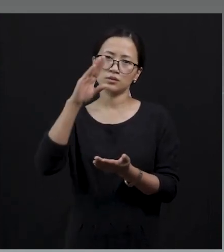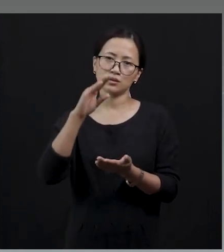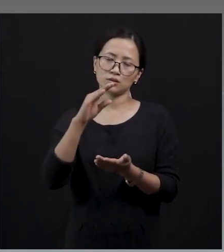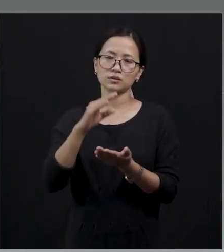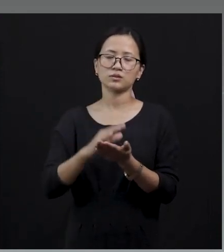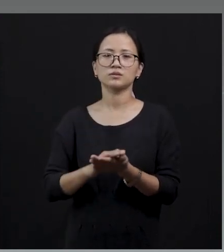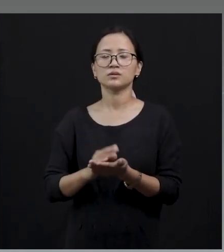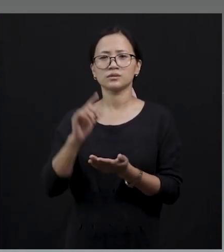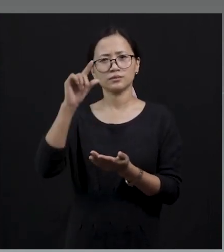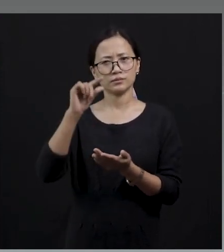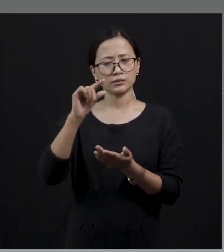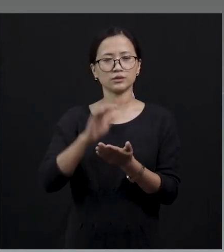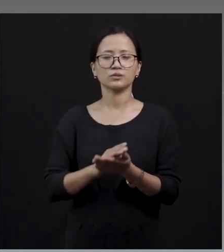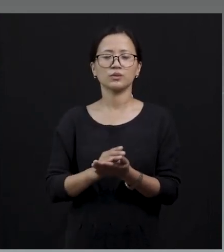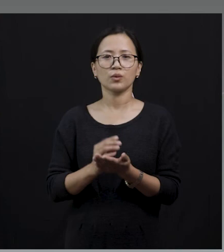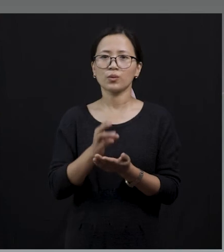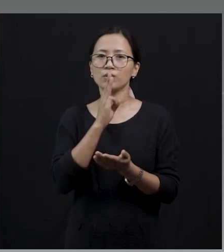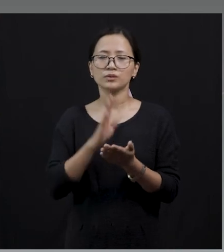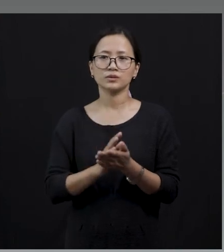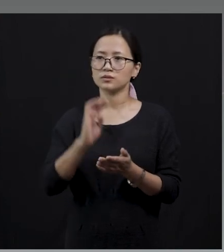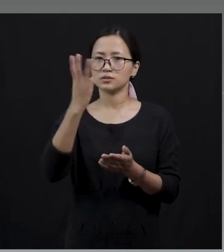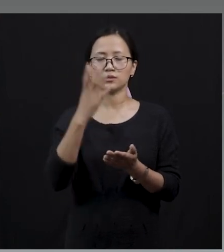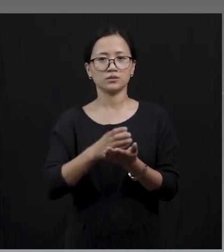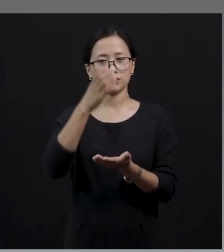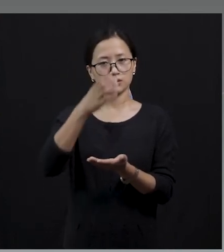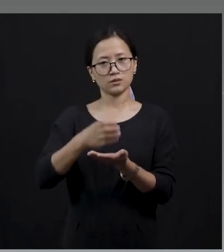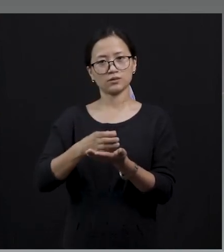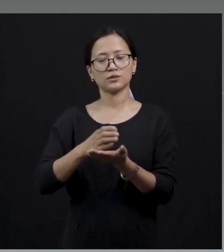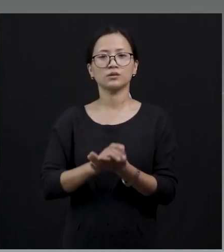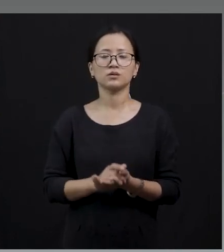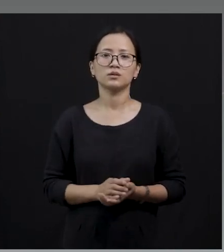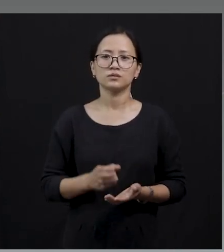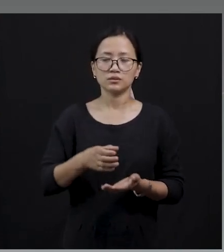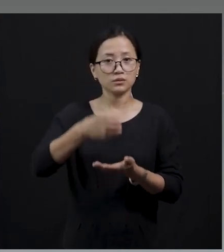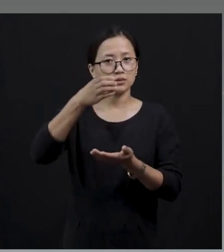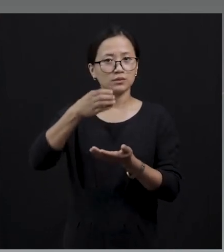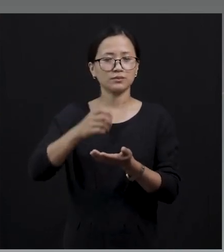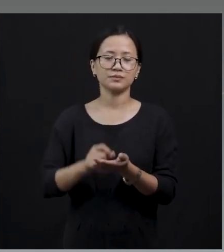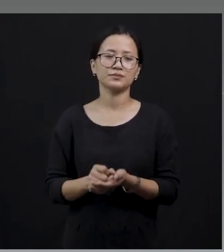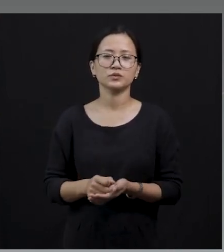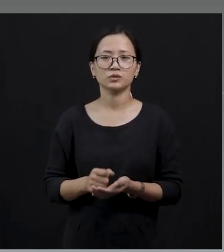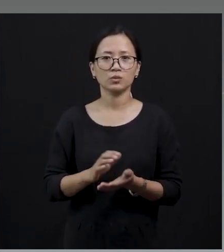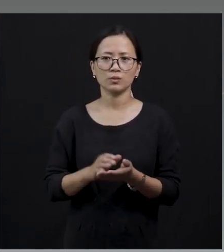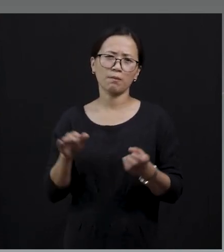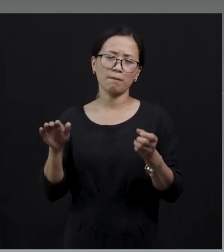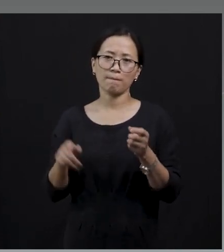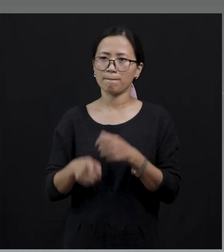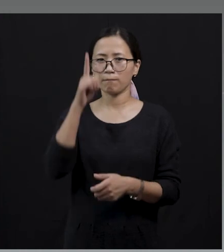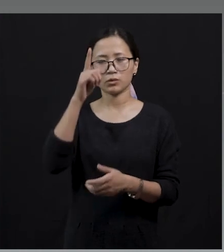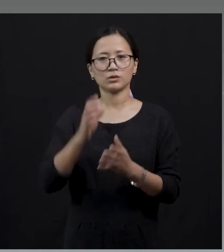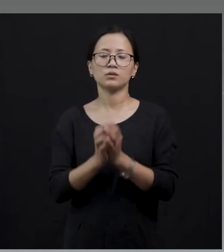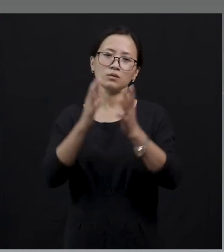less water than the third cup. So that means the third cup will hold the most water, right? It can